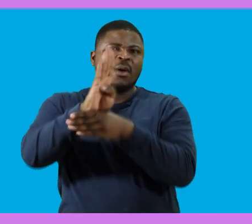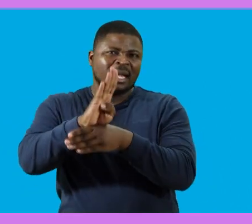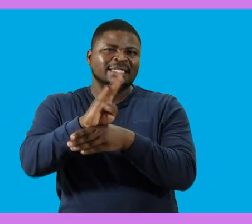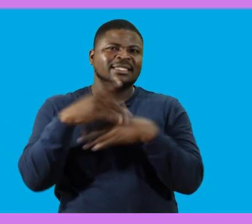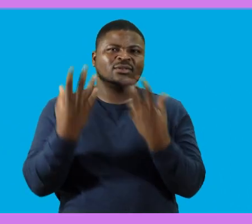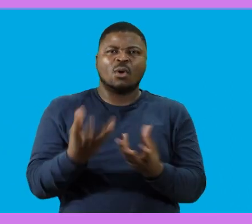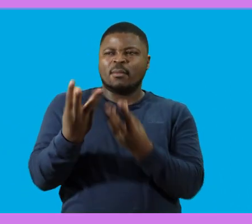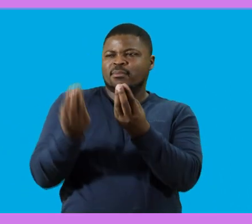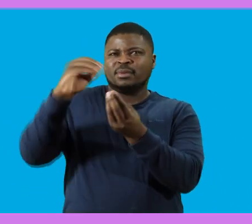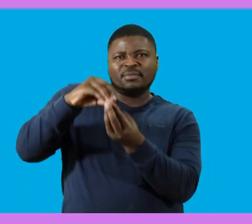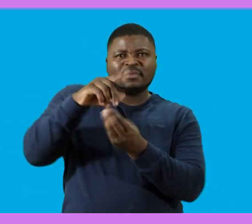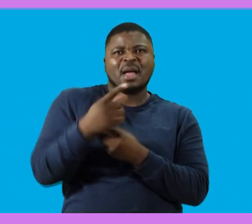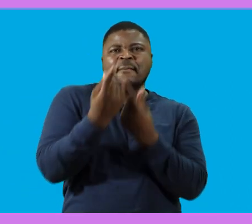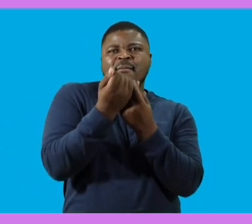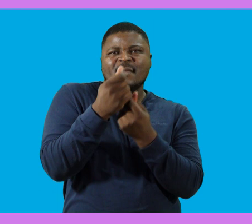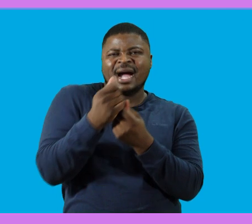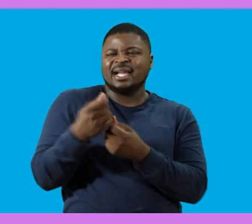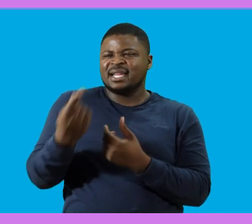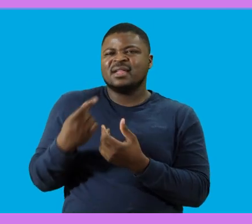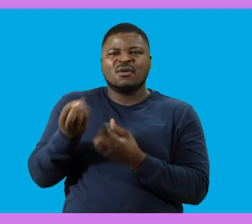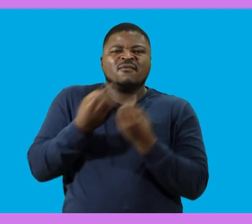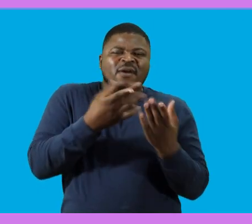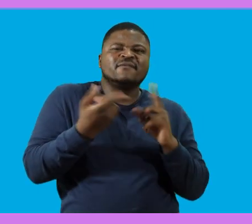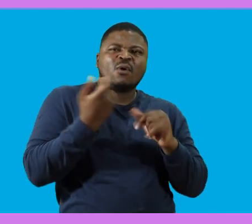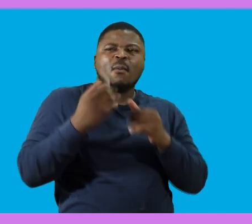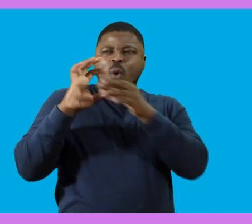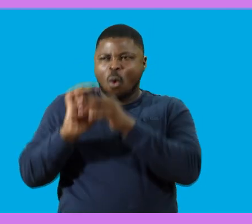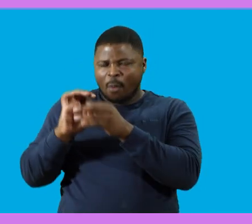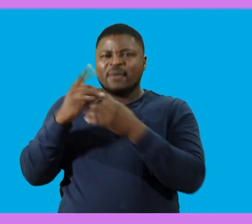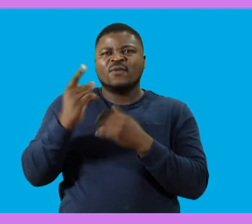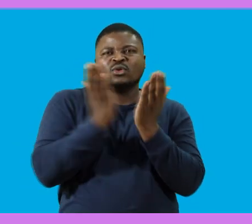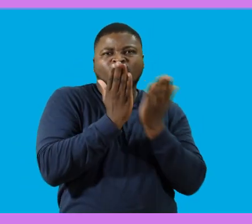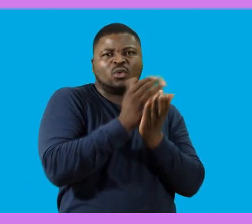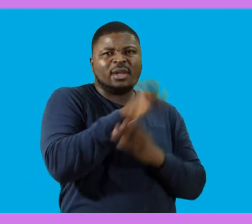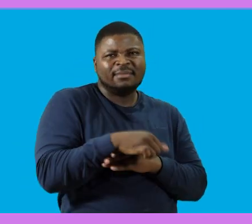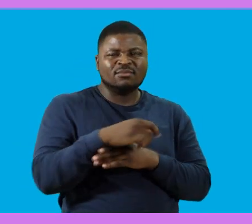incentives, bonuses, pocket money for children,